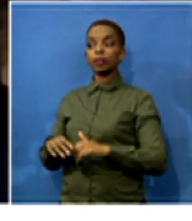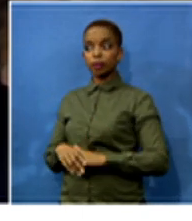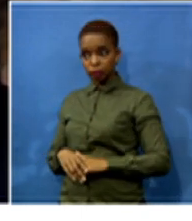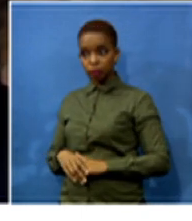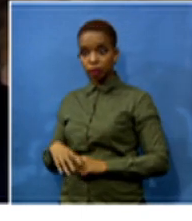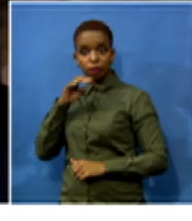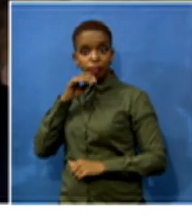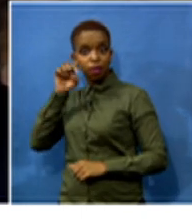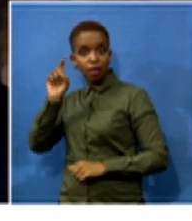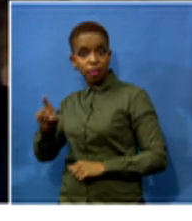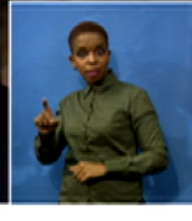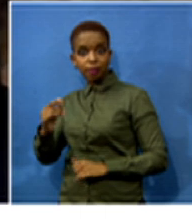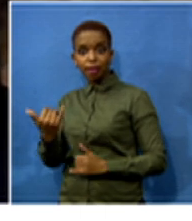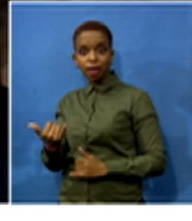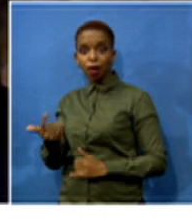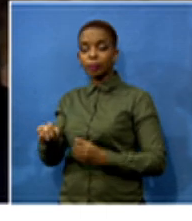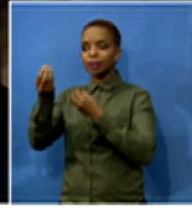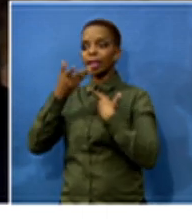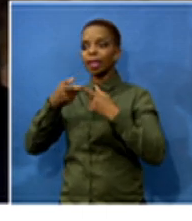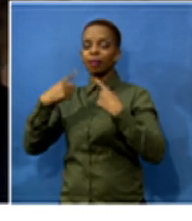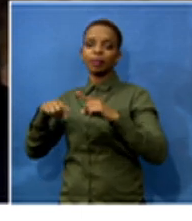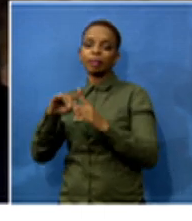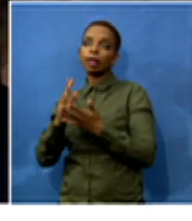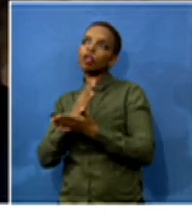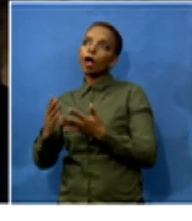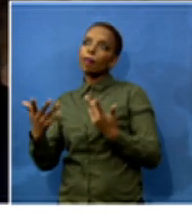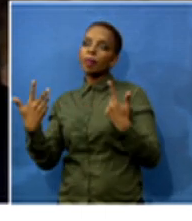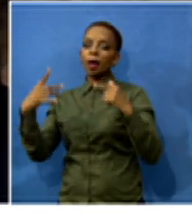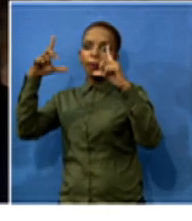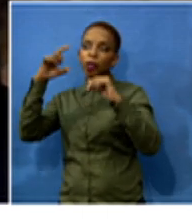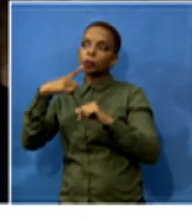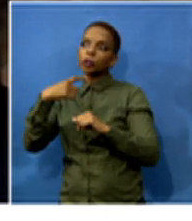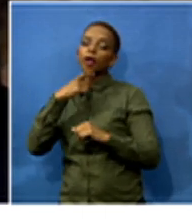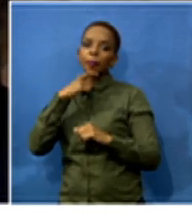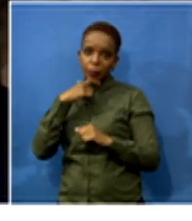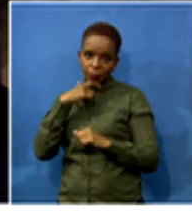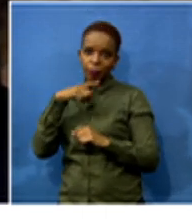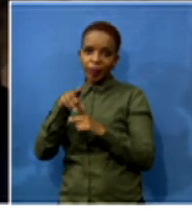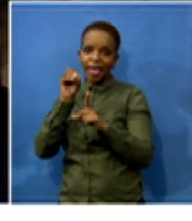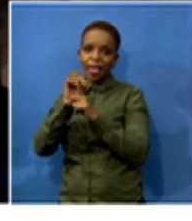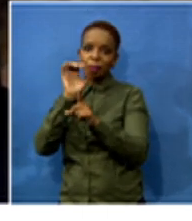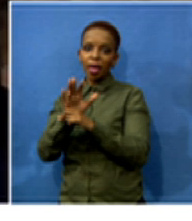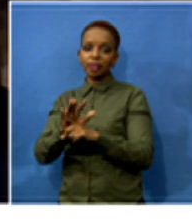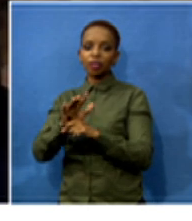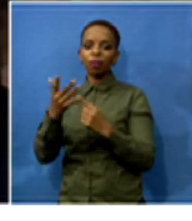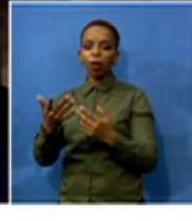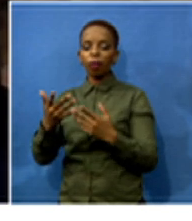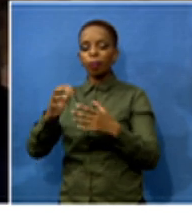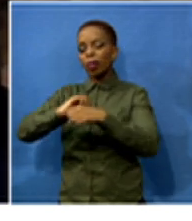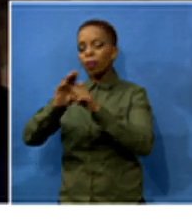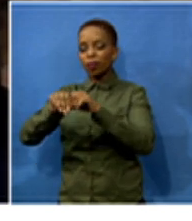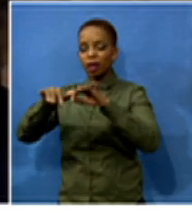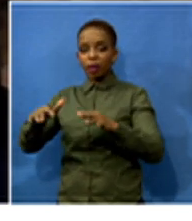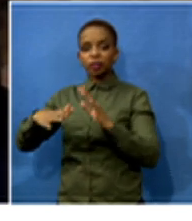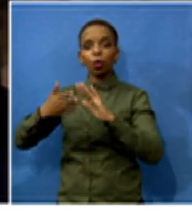some sort of indication, a picture about the impact that COVID-19 has had, at least on these communities that